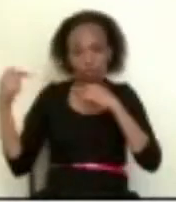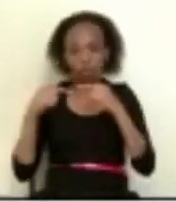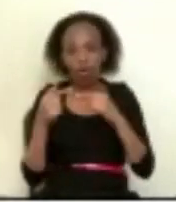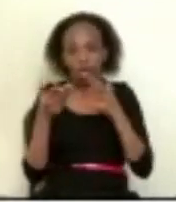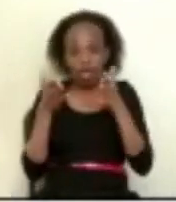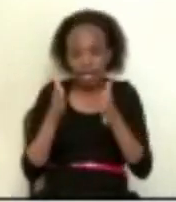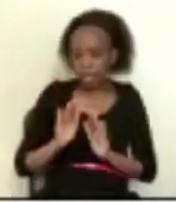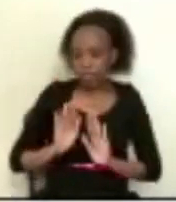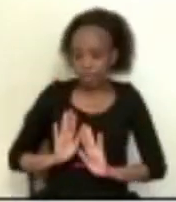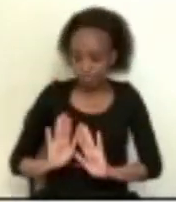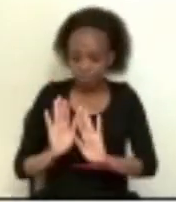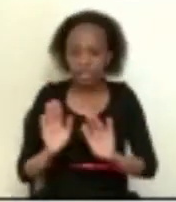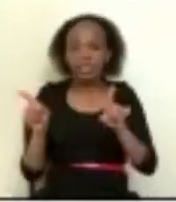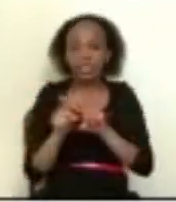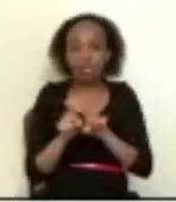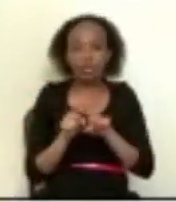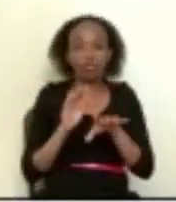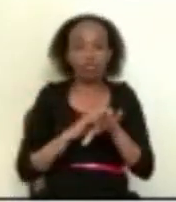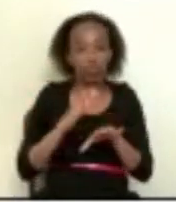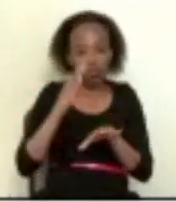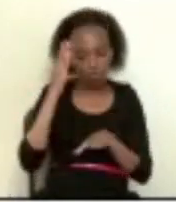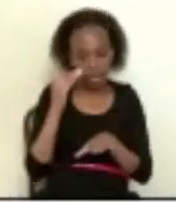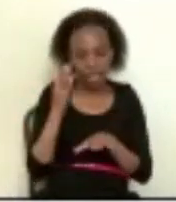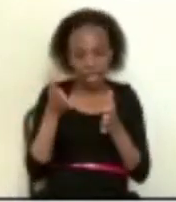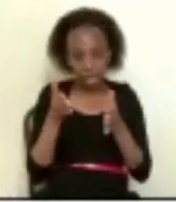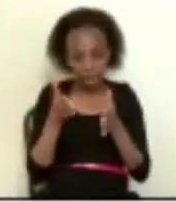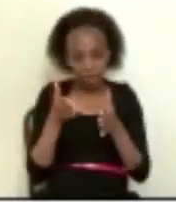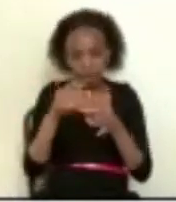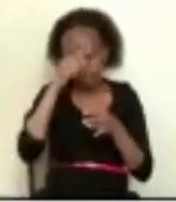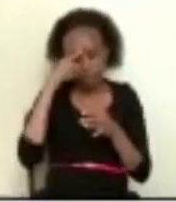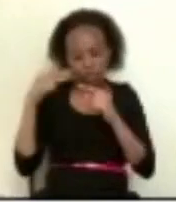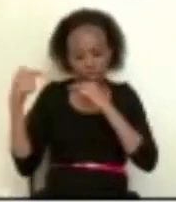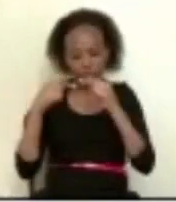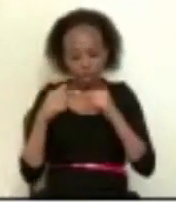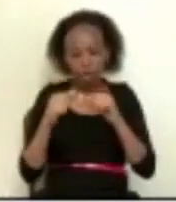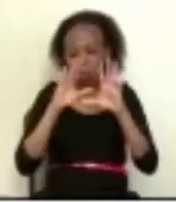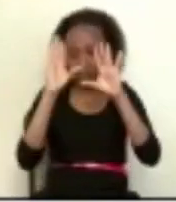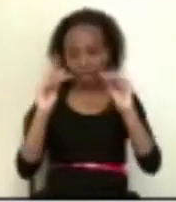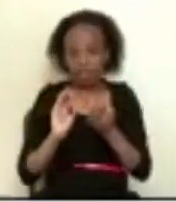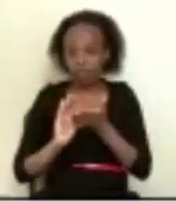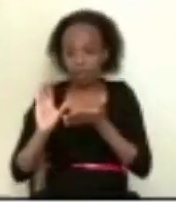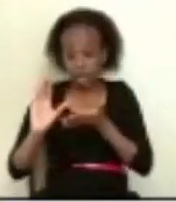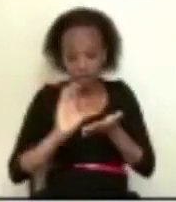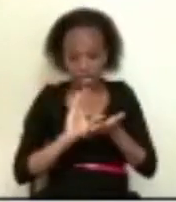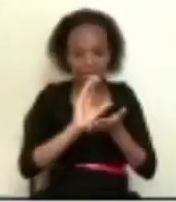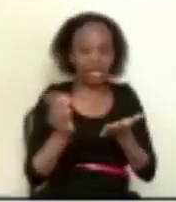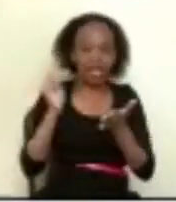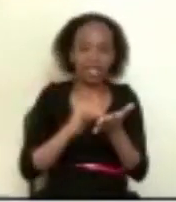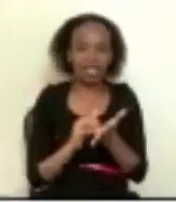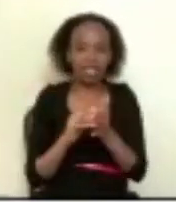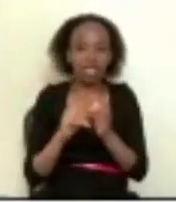out the window. So it's possible that because of the war, budgets would have to be reallocated again,